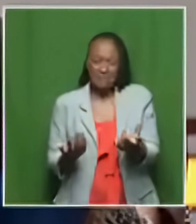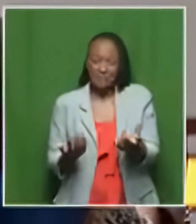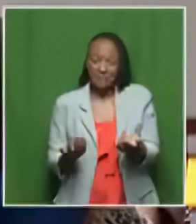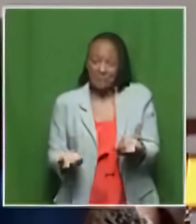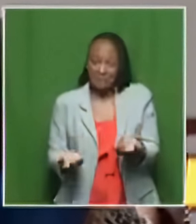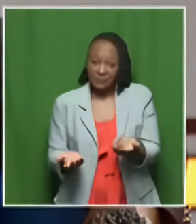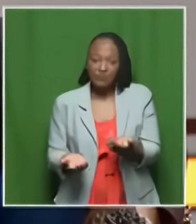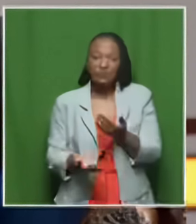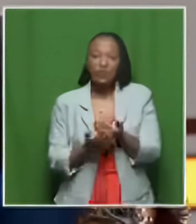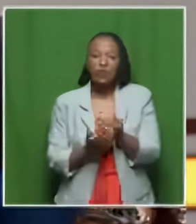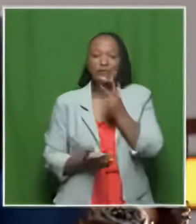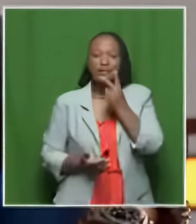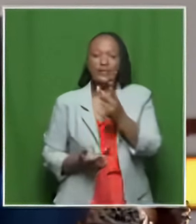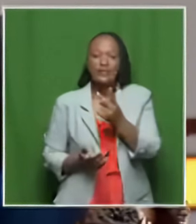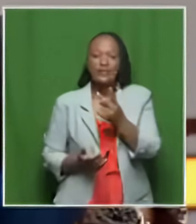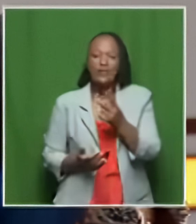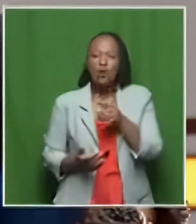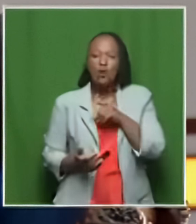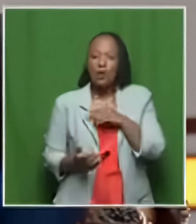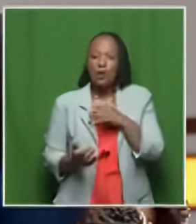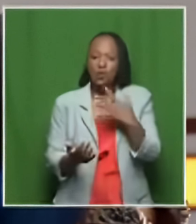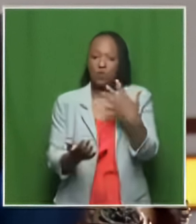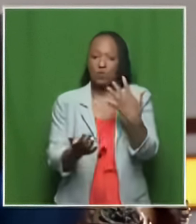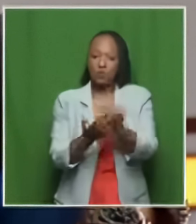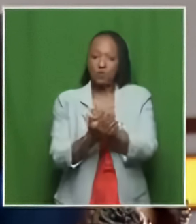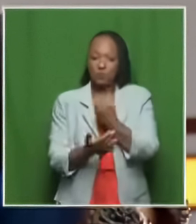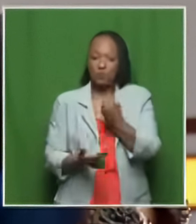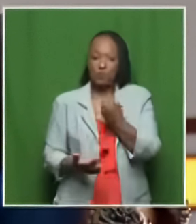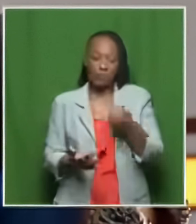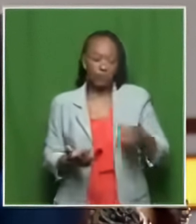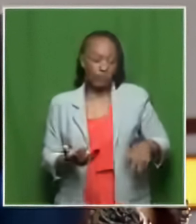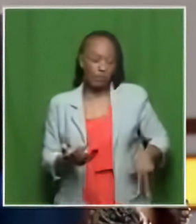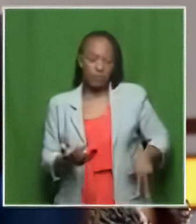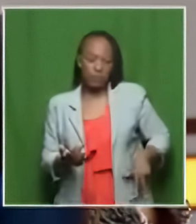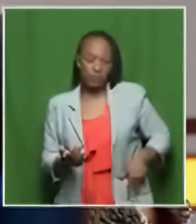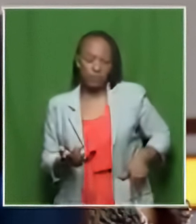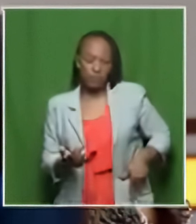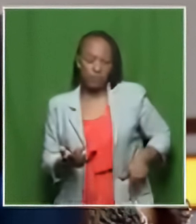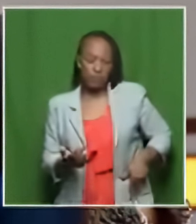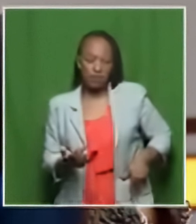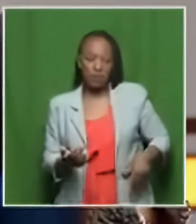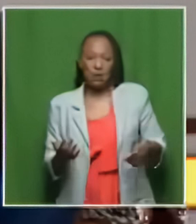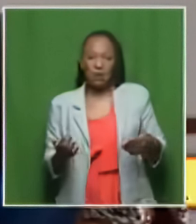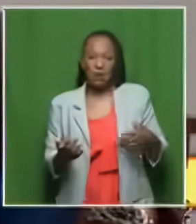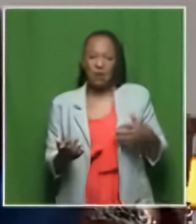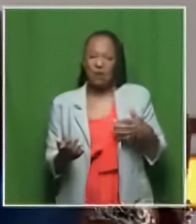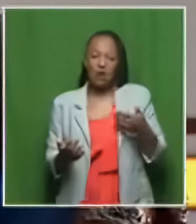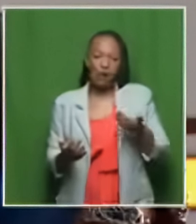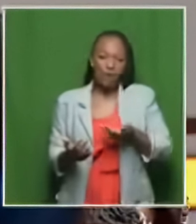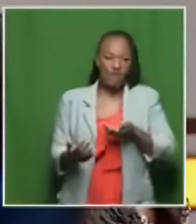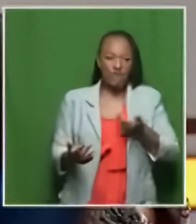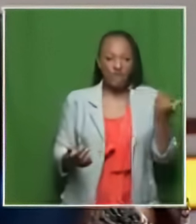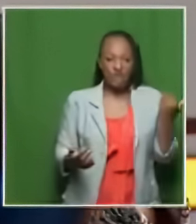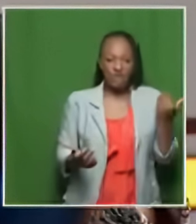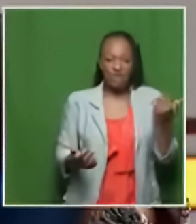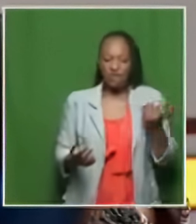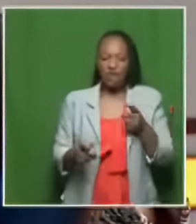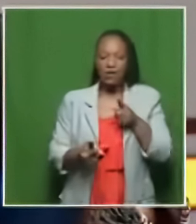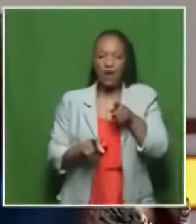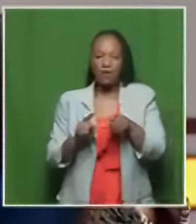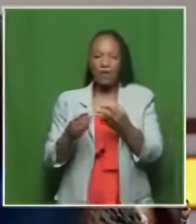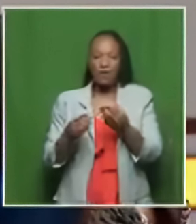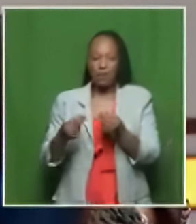can see that we no longer, because once you remove that firearm from the crime scene and you remove accused number